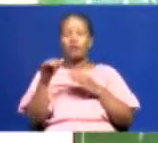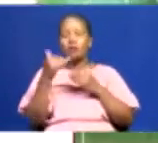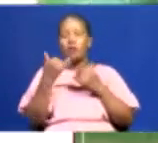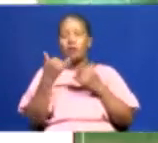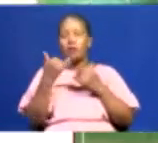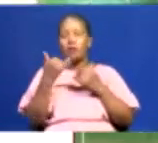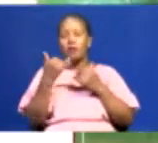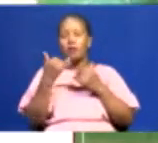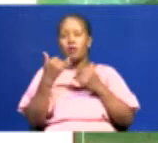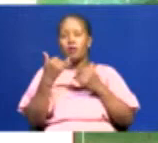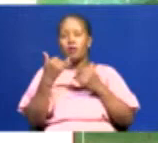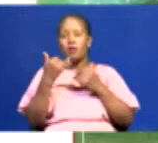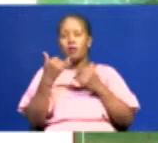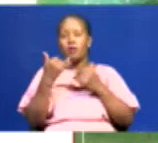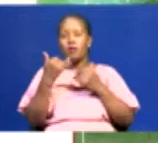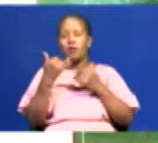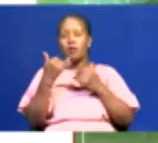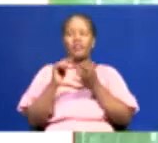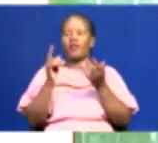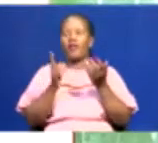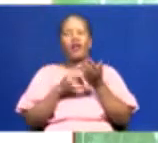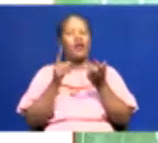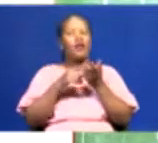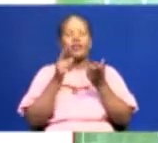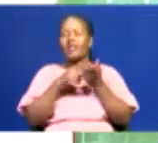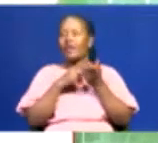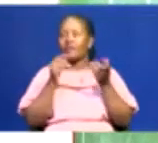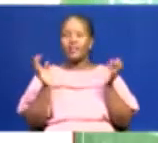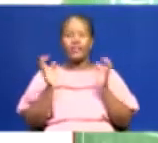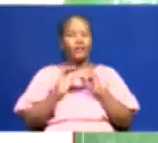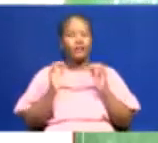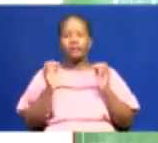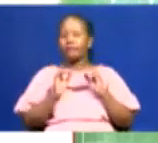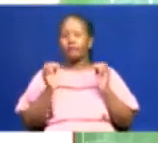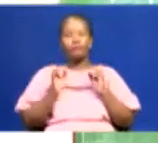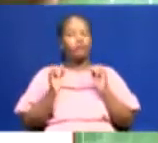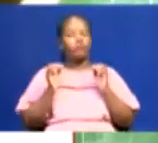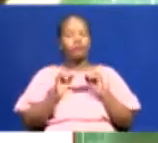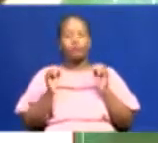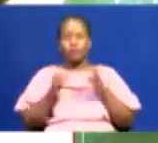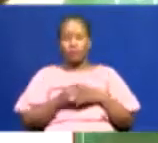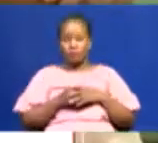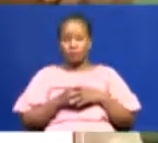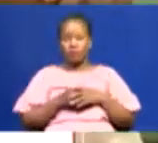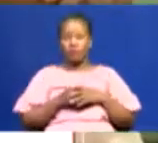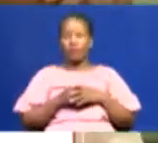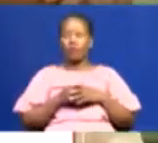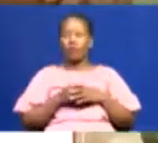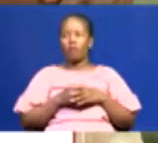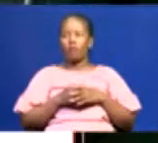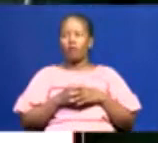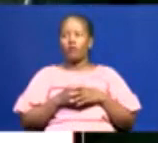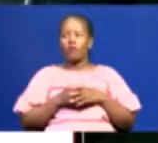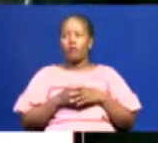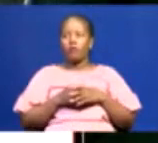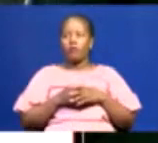the outside the doubles, that one cannot be counted as a mark.